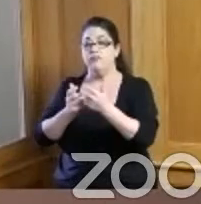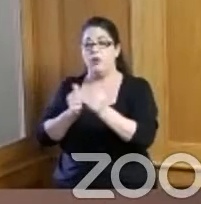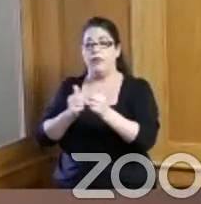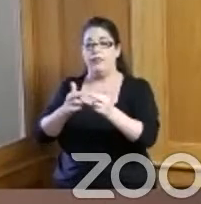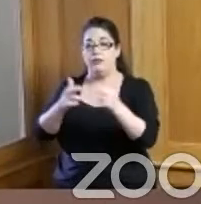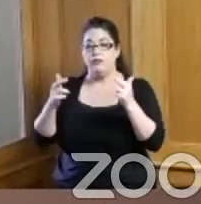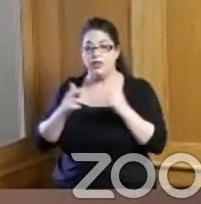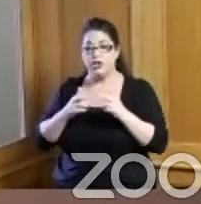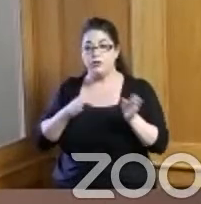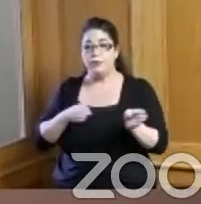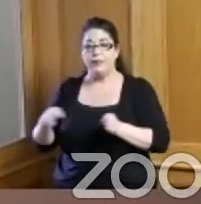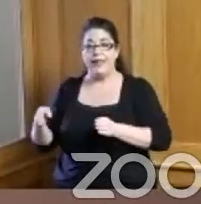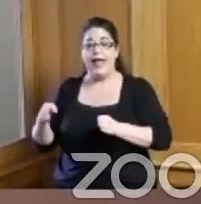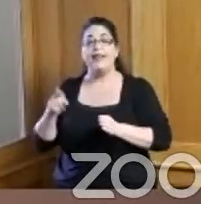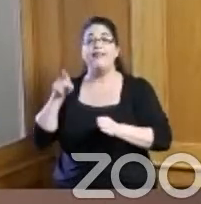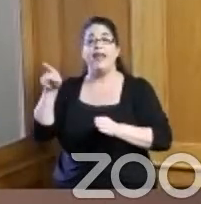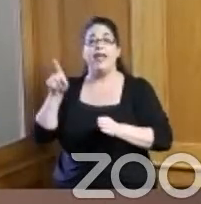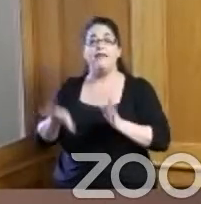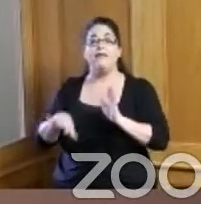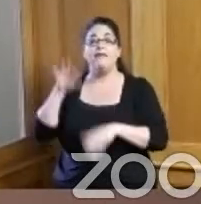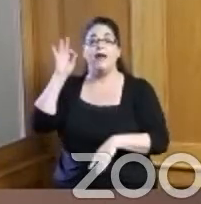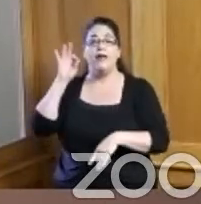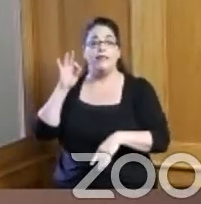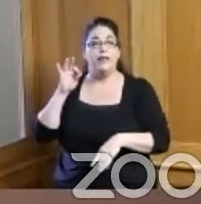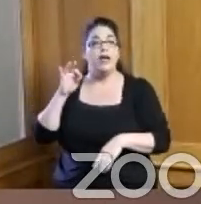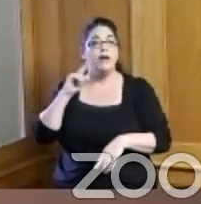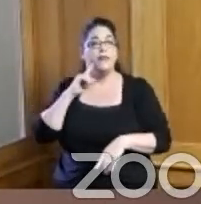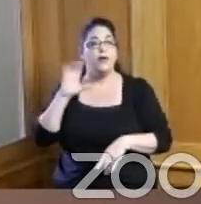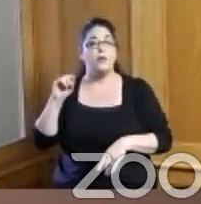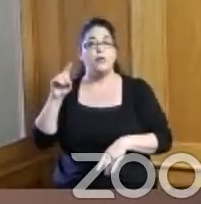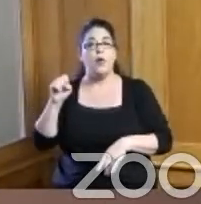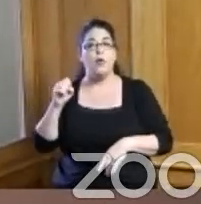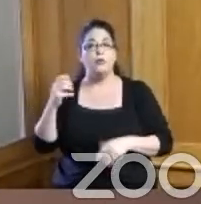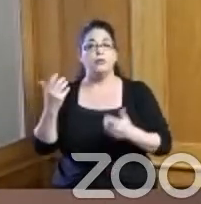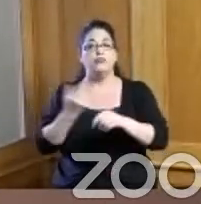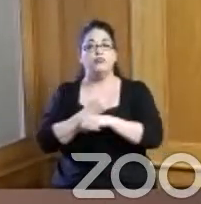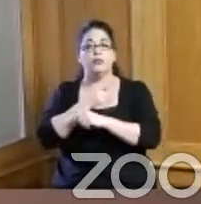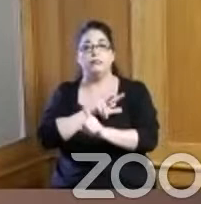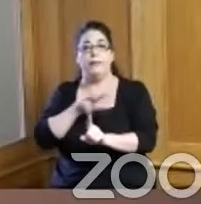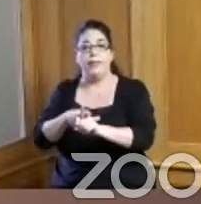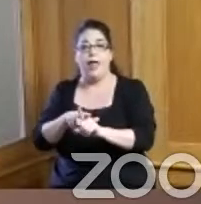Planning Commission also unanimously found that the proposed use was consistent with the comprehensive plan.